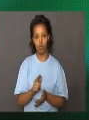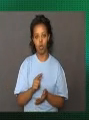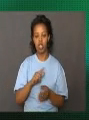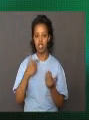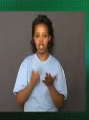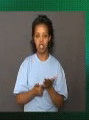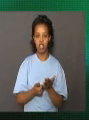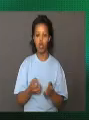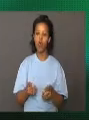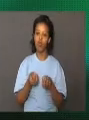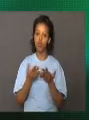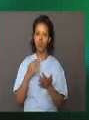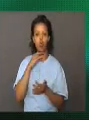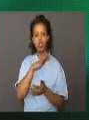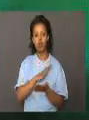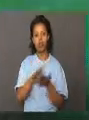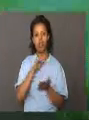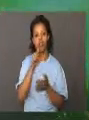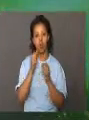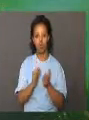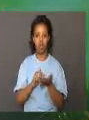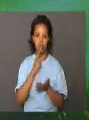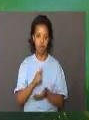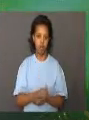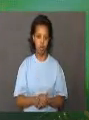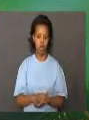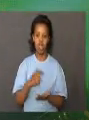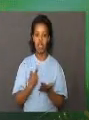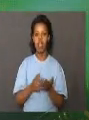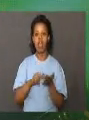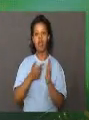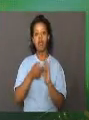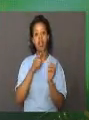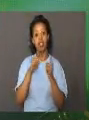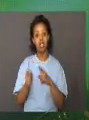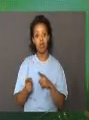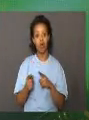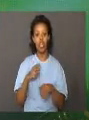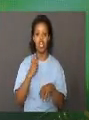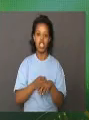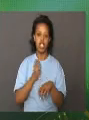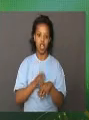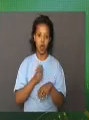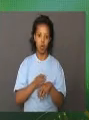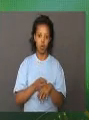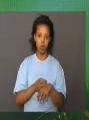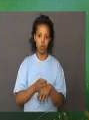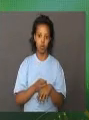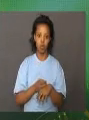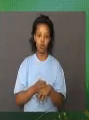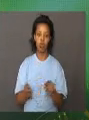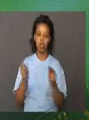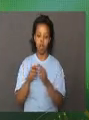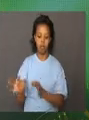more organic material. This means that the stones have to be